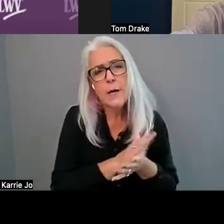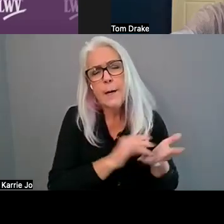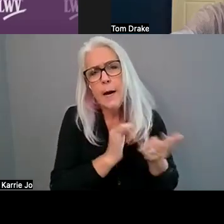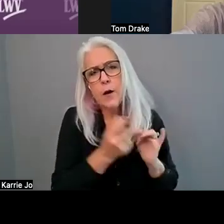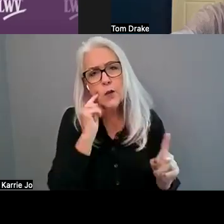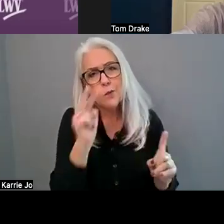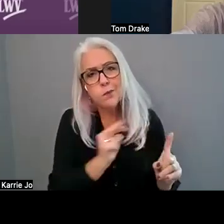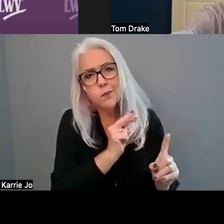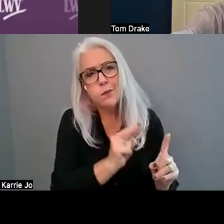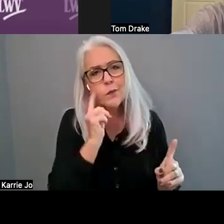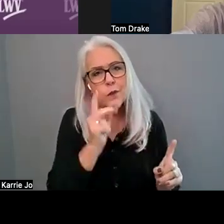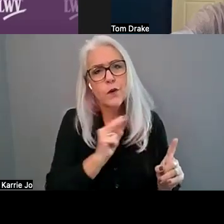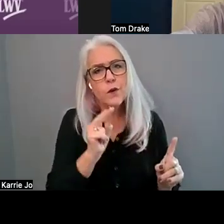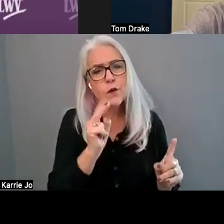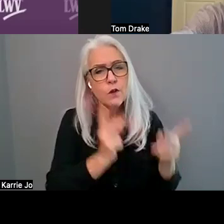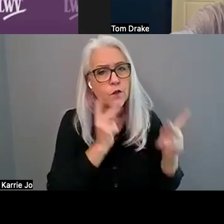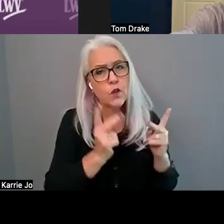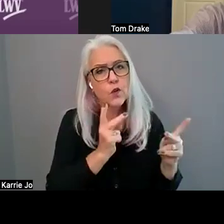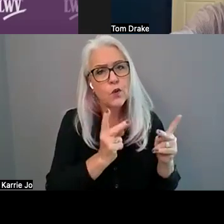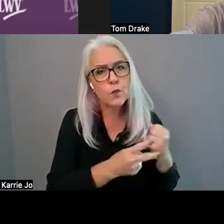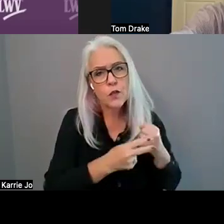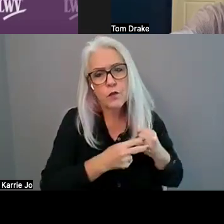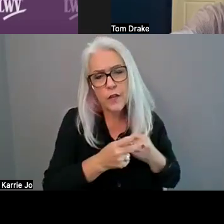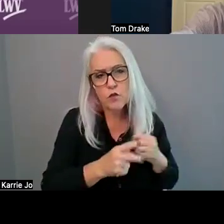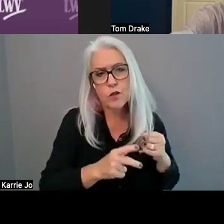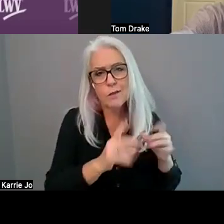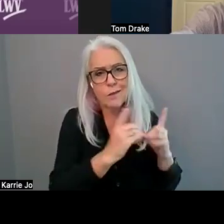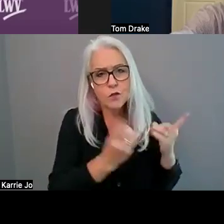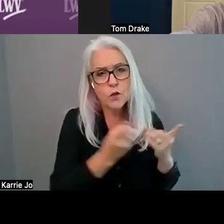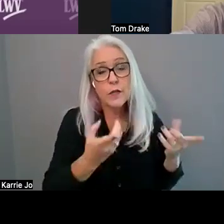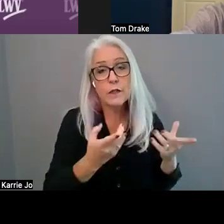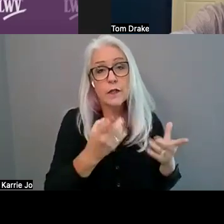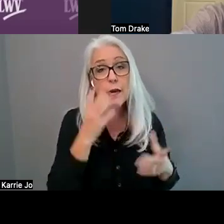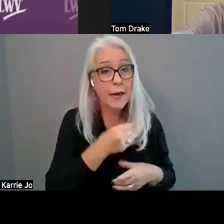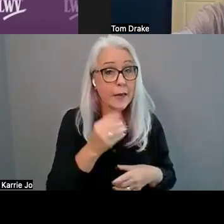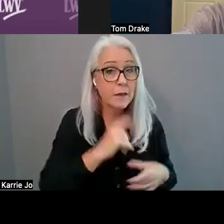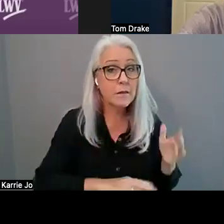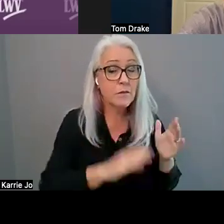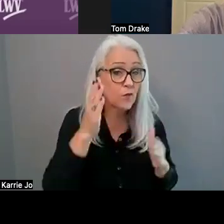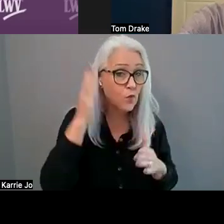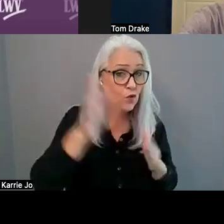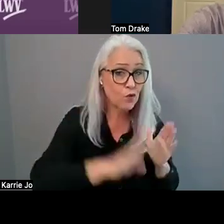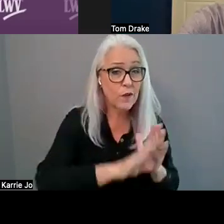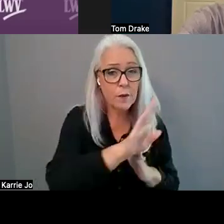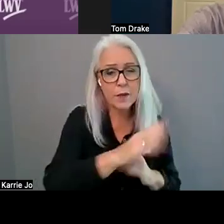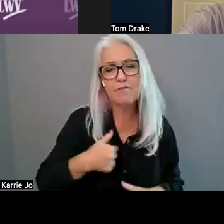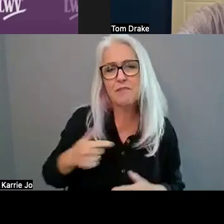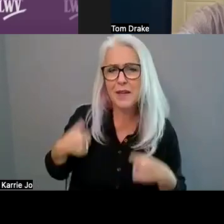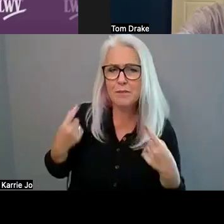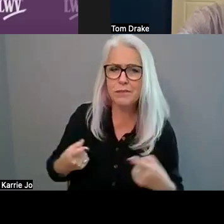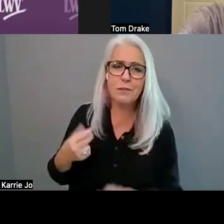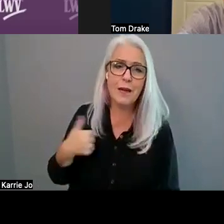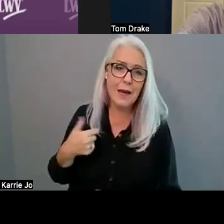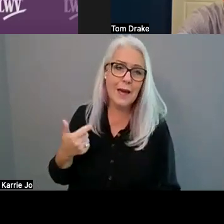View Preservation District in future planning and development? Well, our title, you know, I've been saying Hastings all night, but we